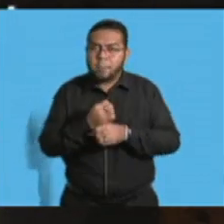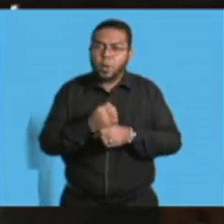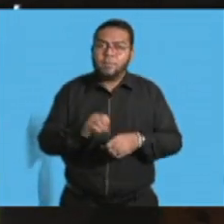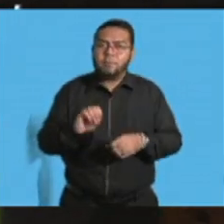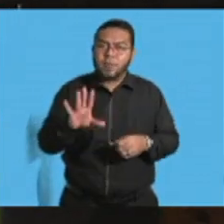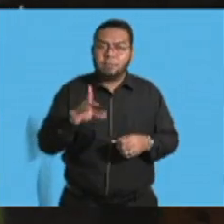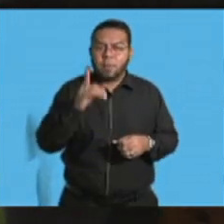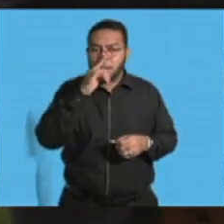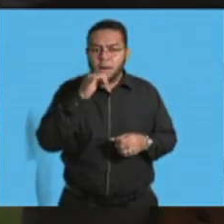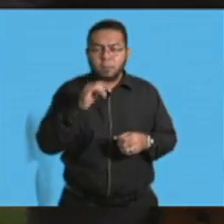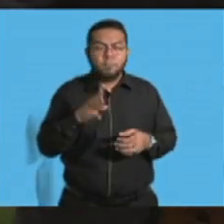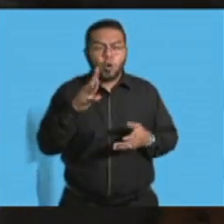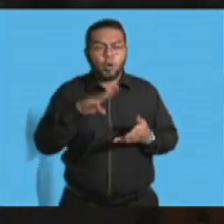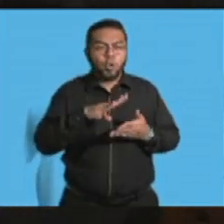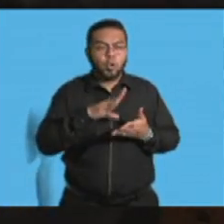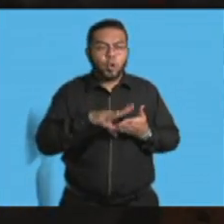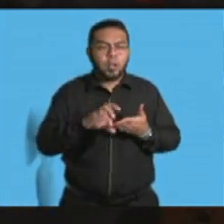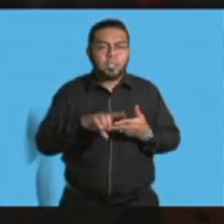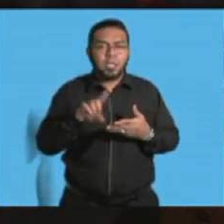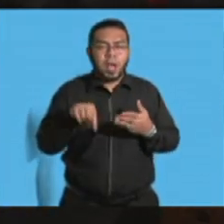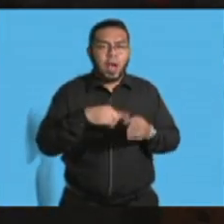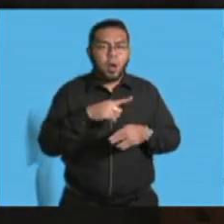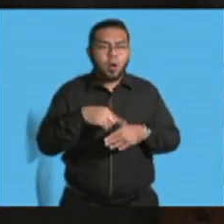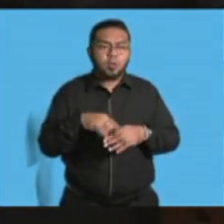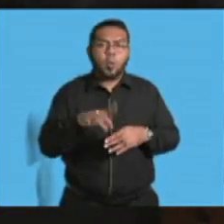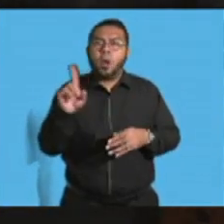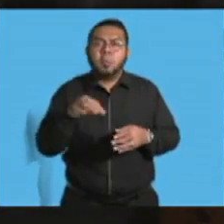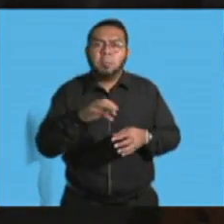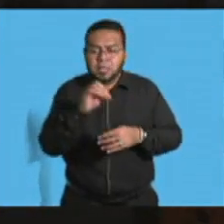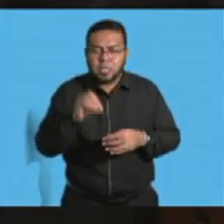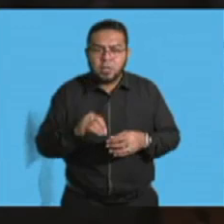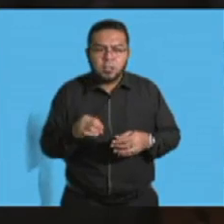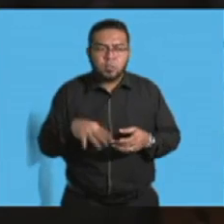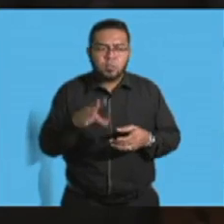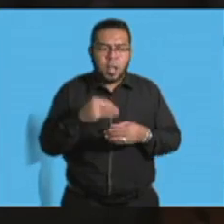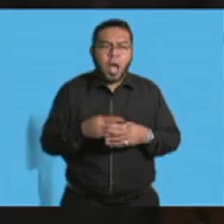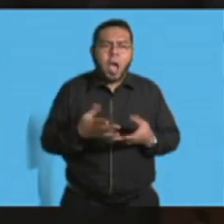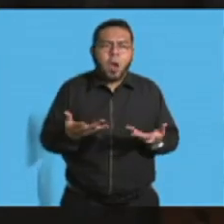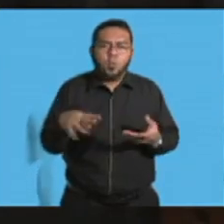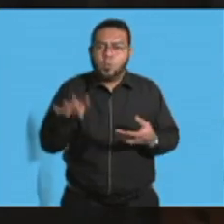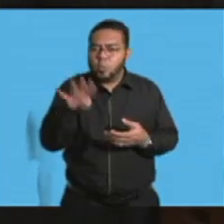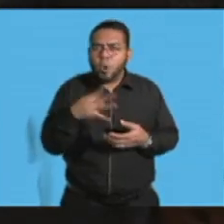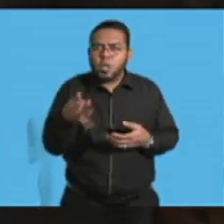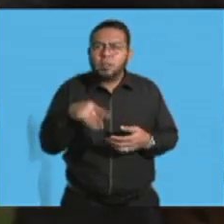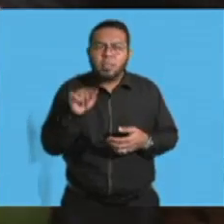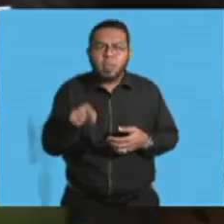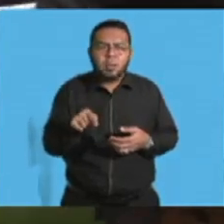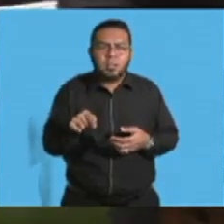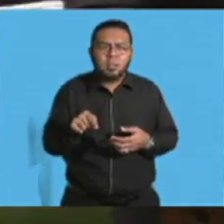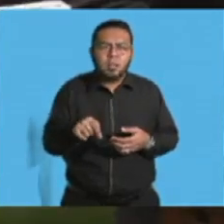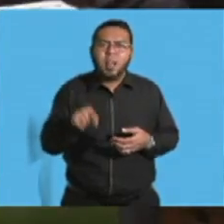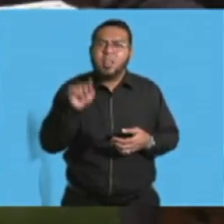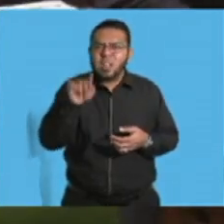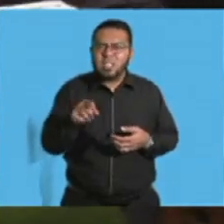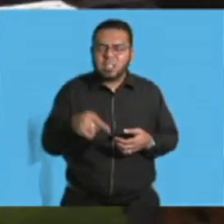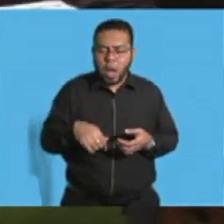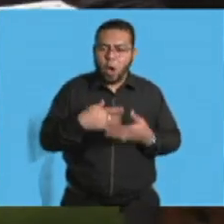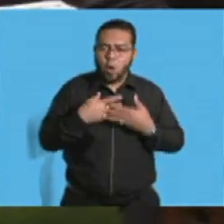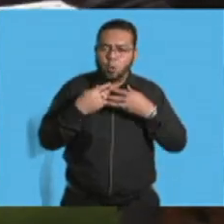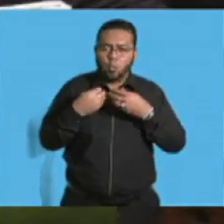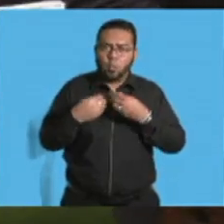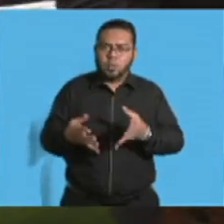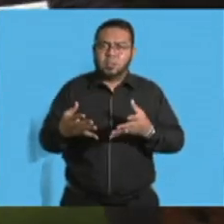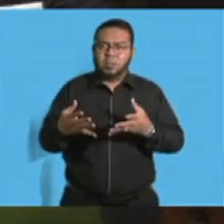put it up to $4 an hour, what percentage will we give? How will we monitor that? This is how ridiculous